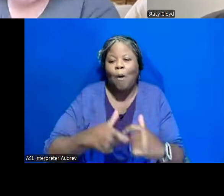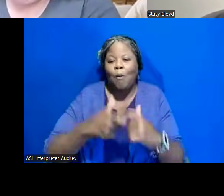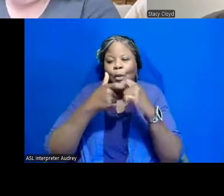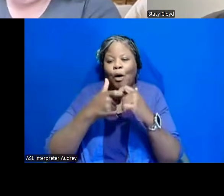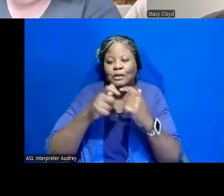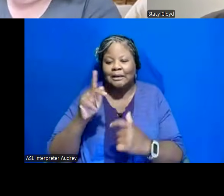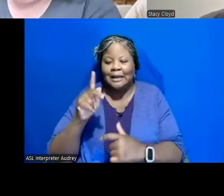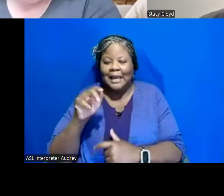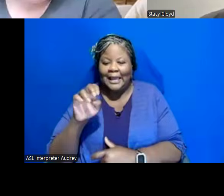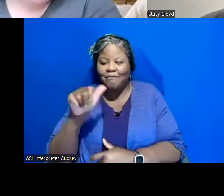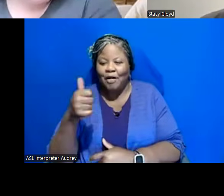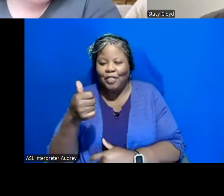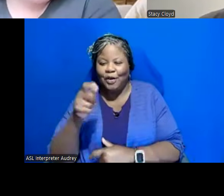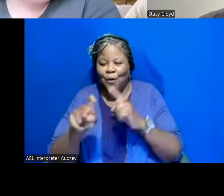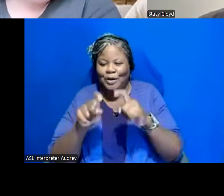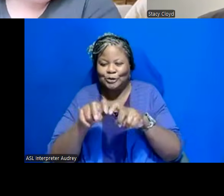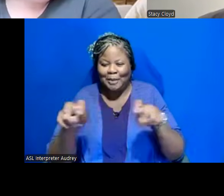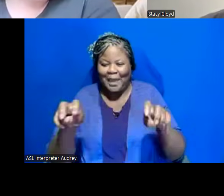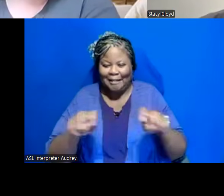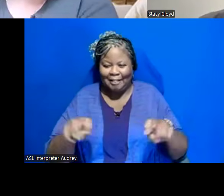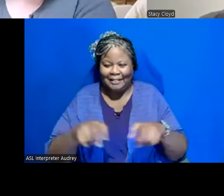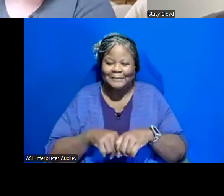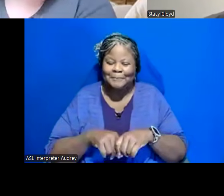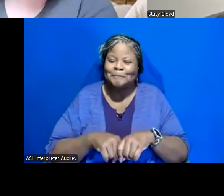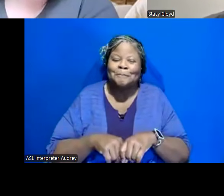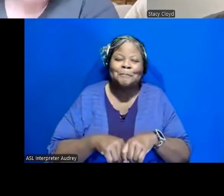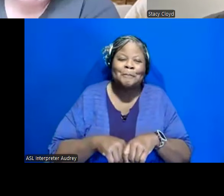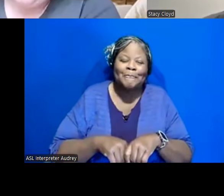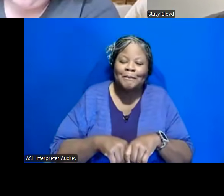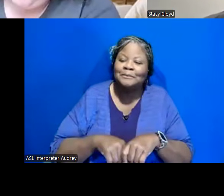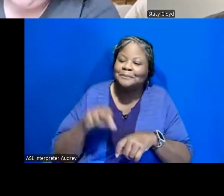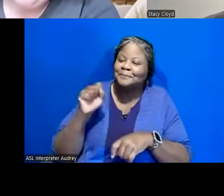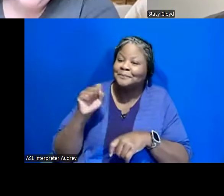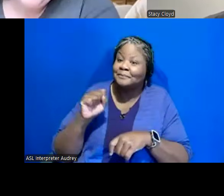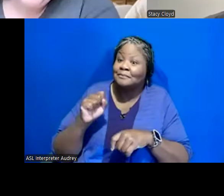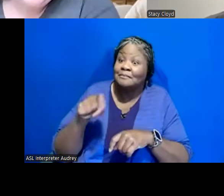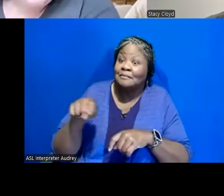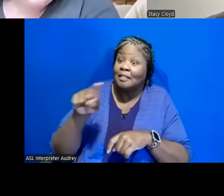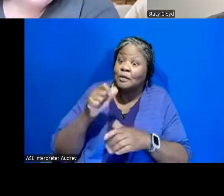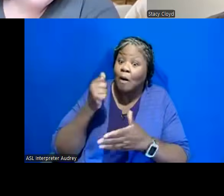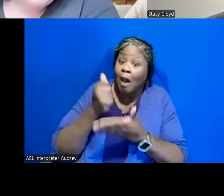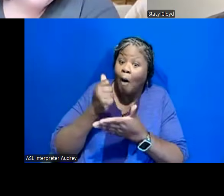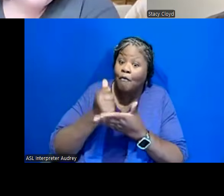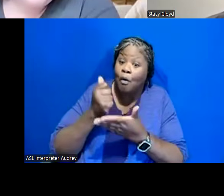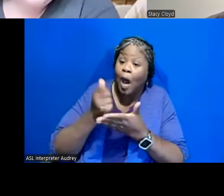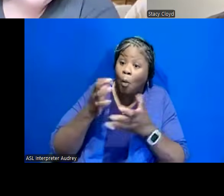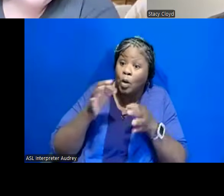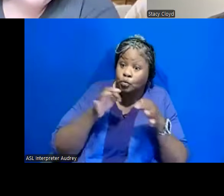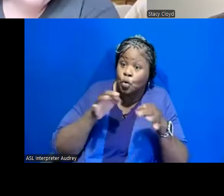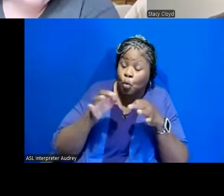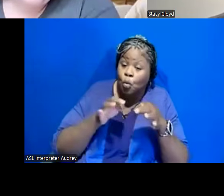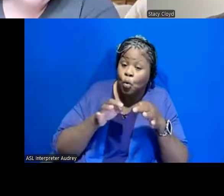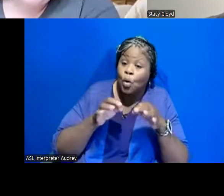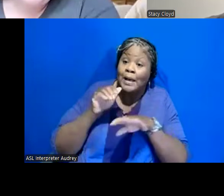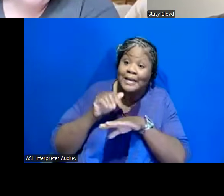Kate's got other questions for the panel. Yeah, these are all very helpful. I did want to note that in addition to